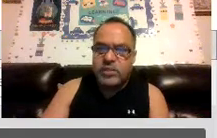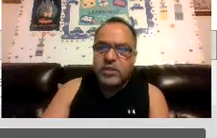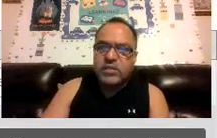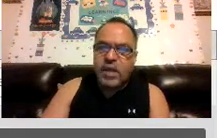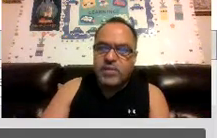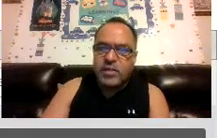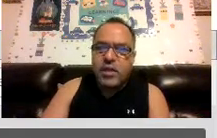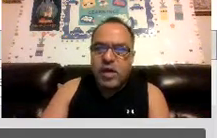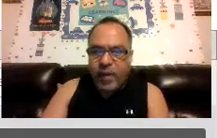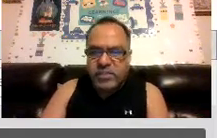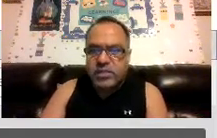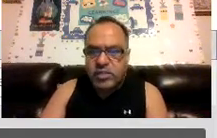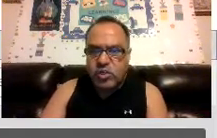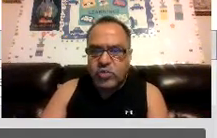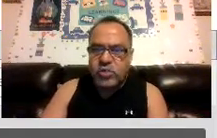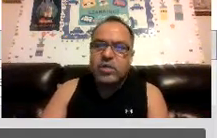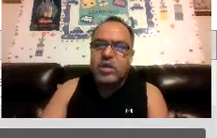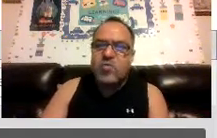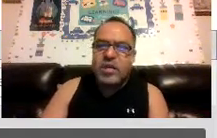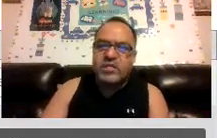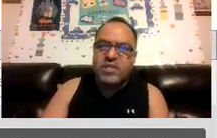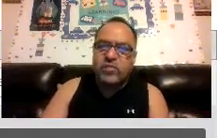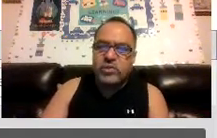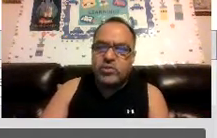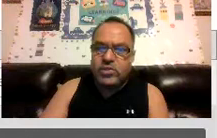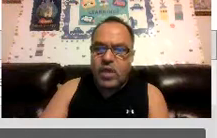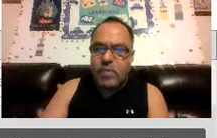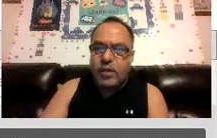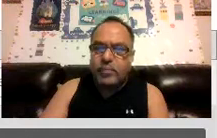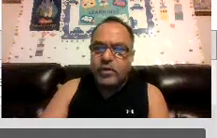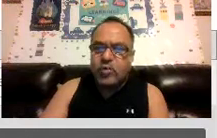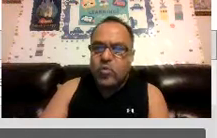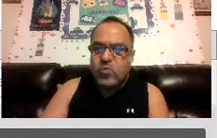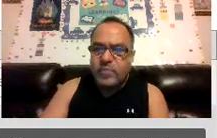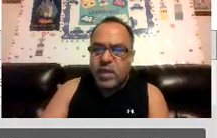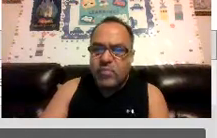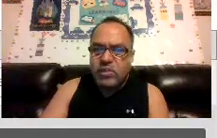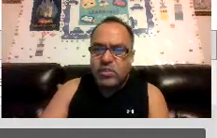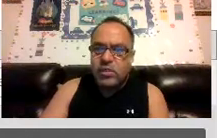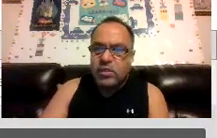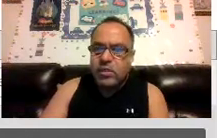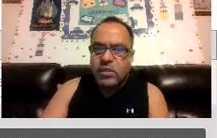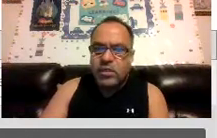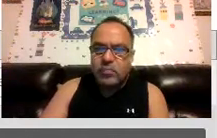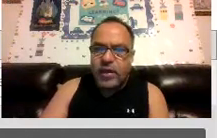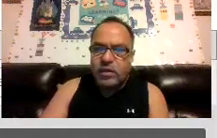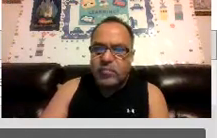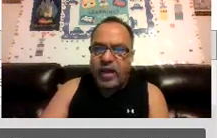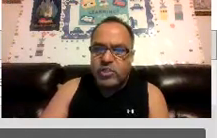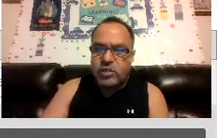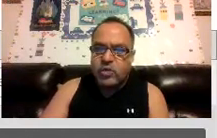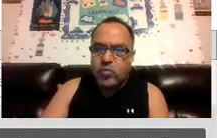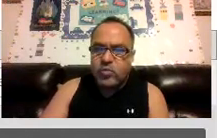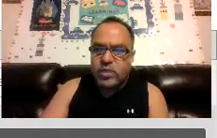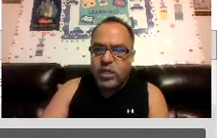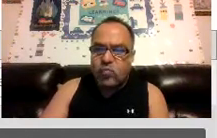research page, typed in Apache tears, and waited as several results came up. One website mentioned the Pinal